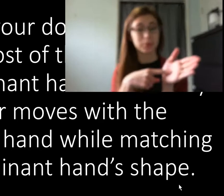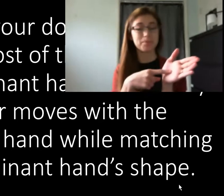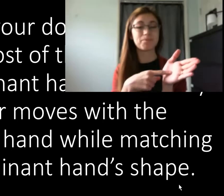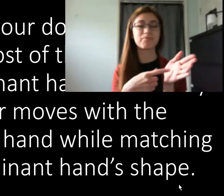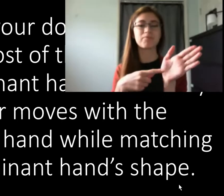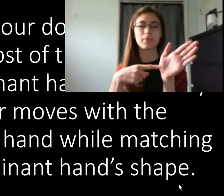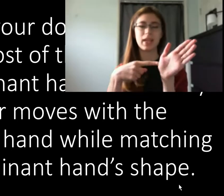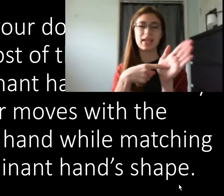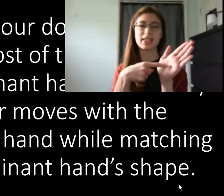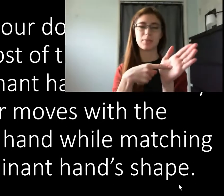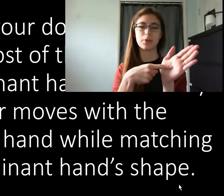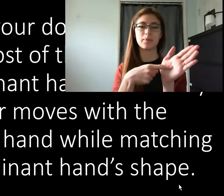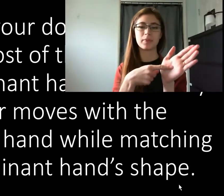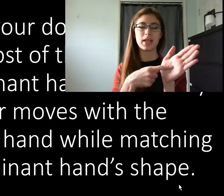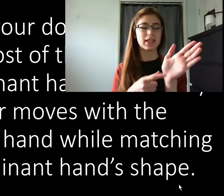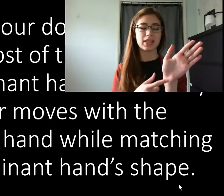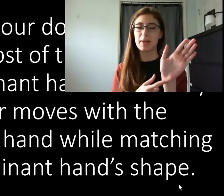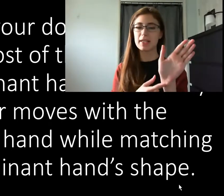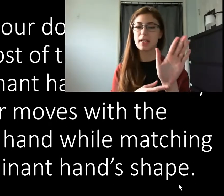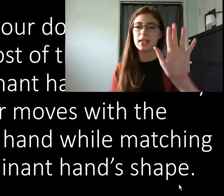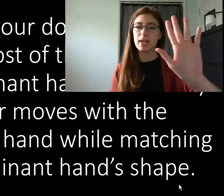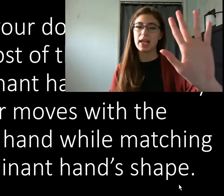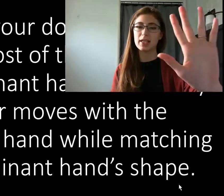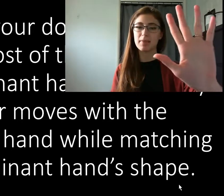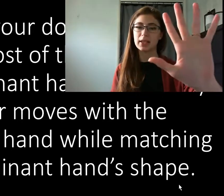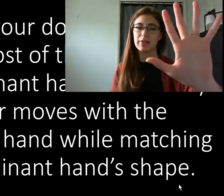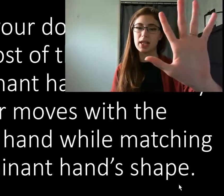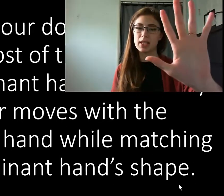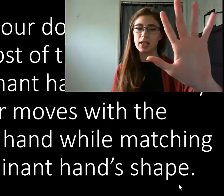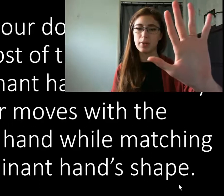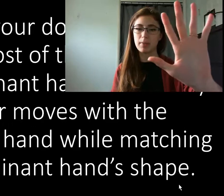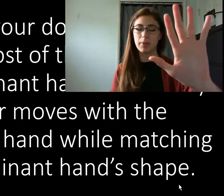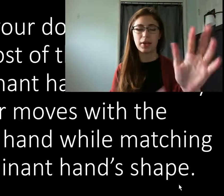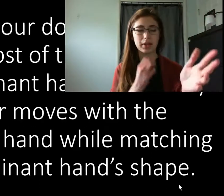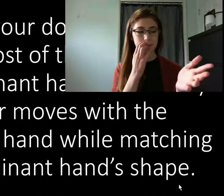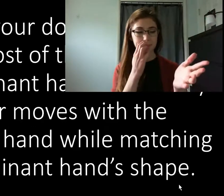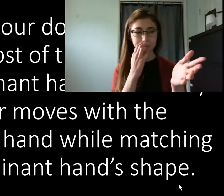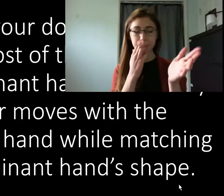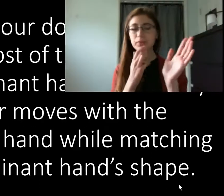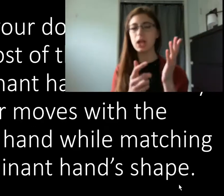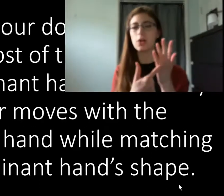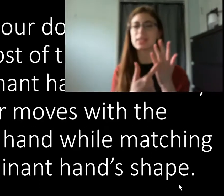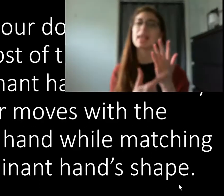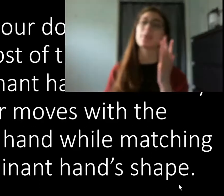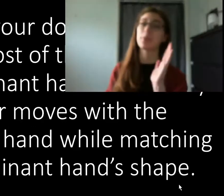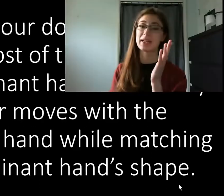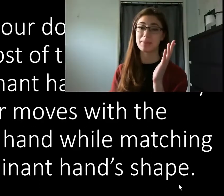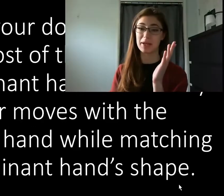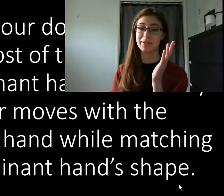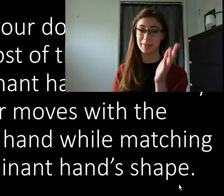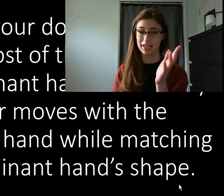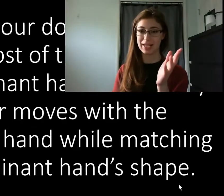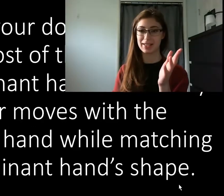example. Example. This is my non-dominant hand, my left hand here with my ring on it. Always the hand with the ring